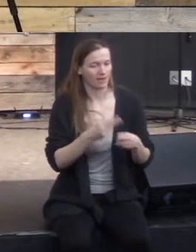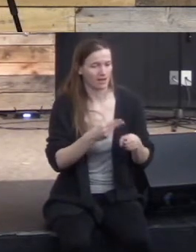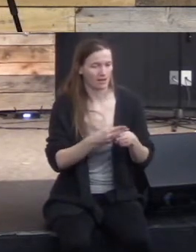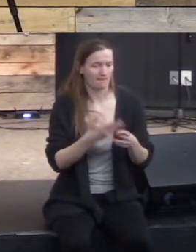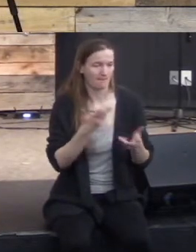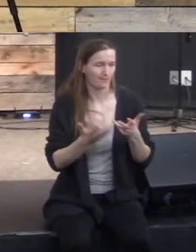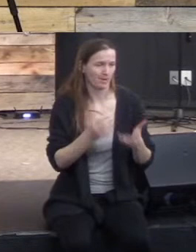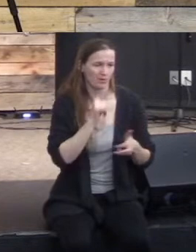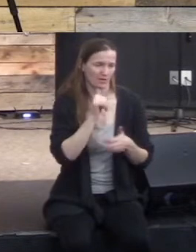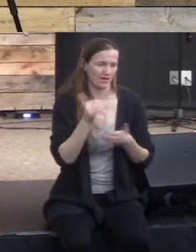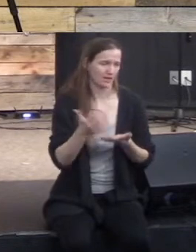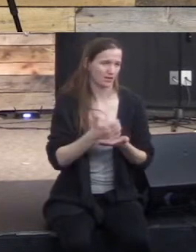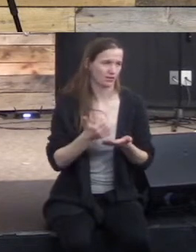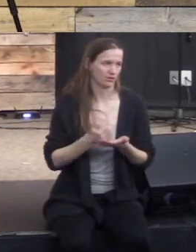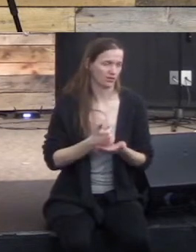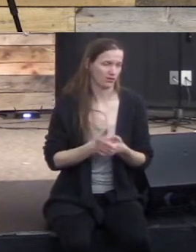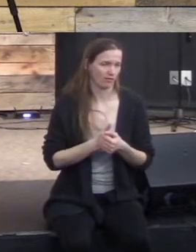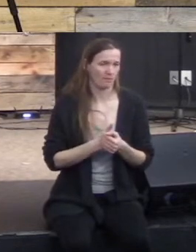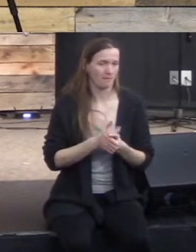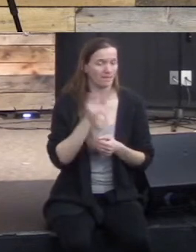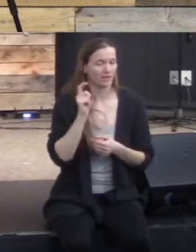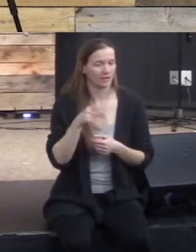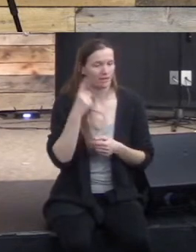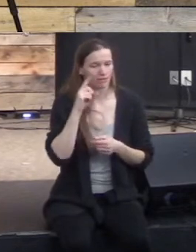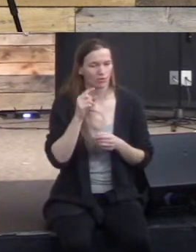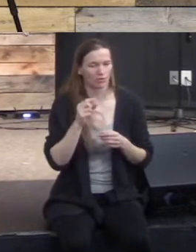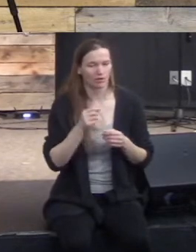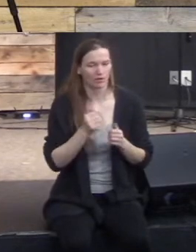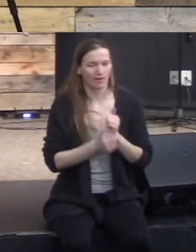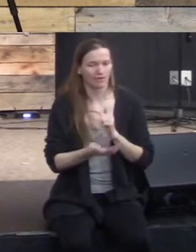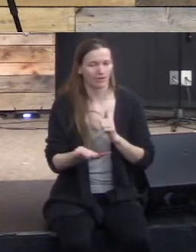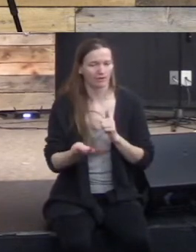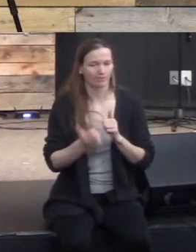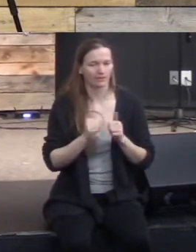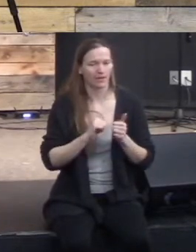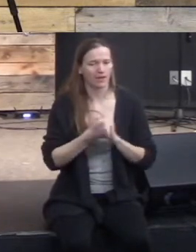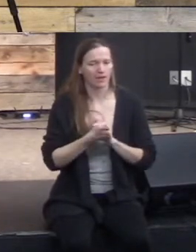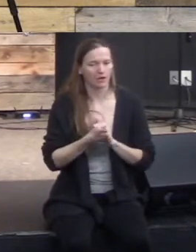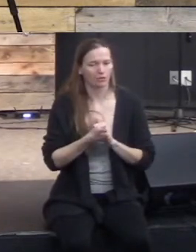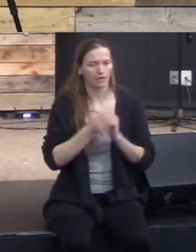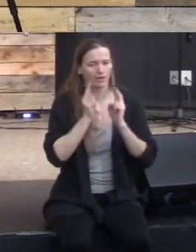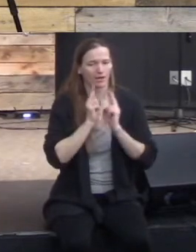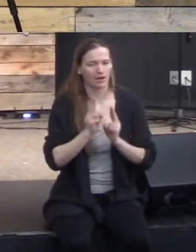everything. How do we honor this title? Bless.